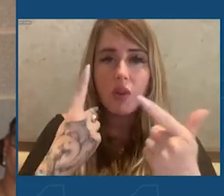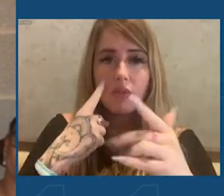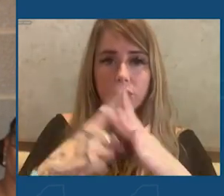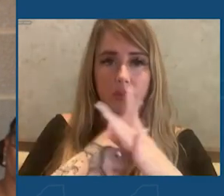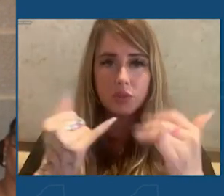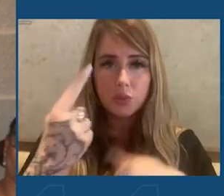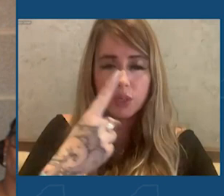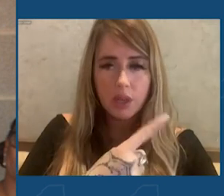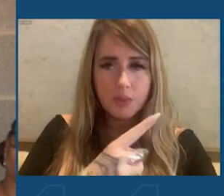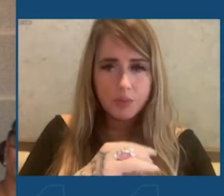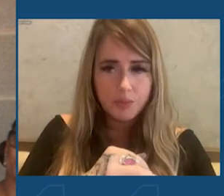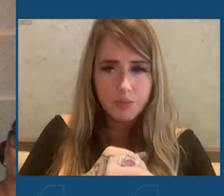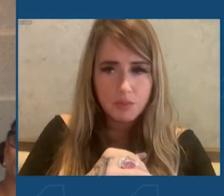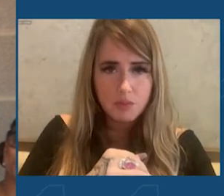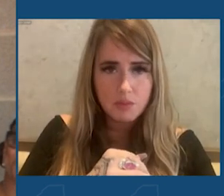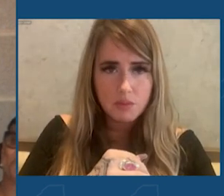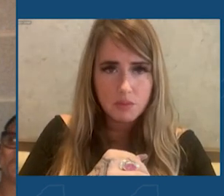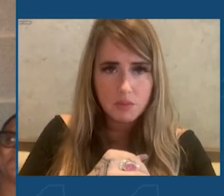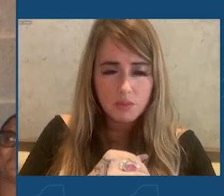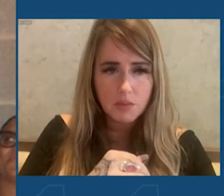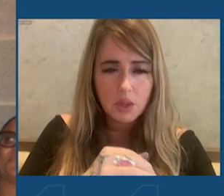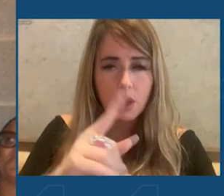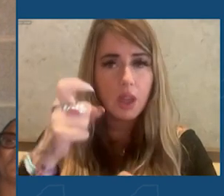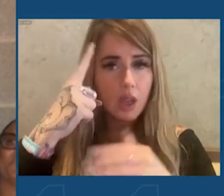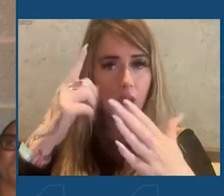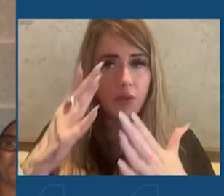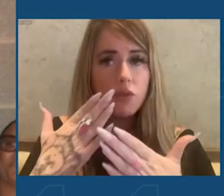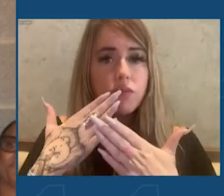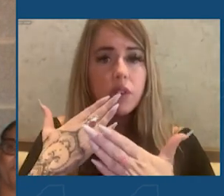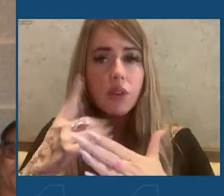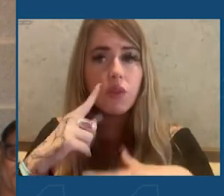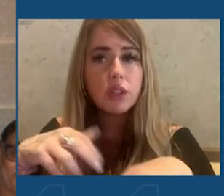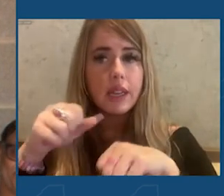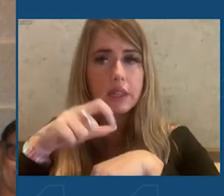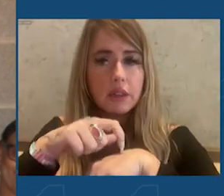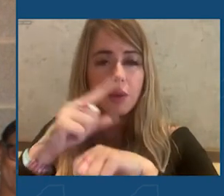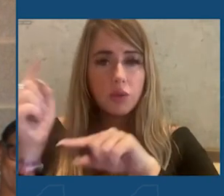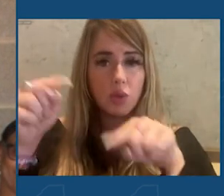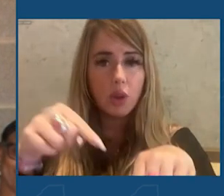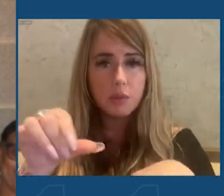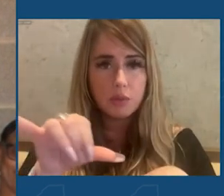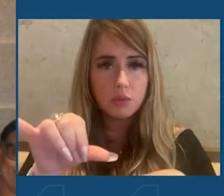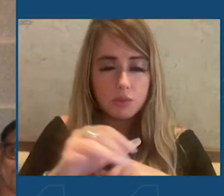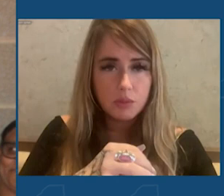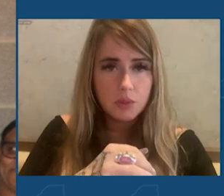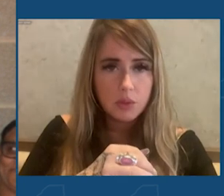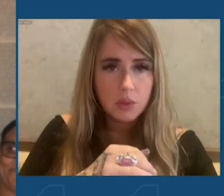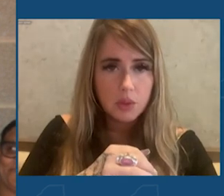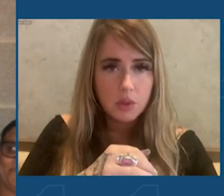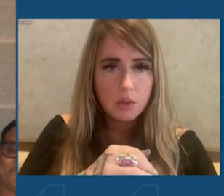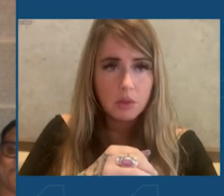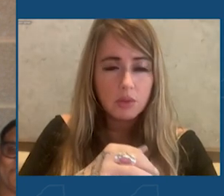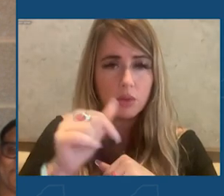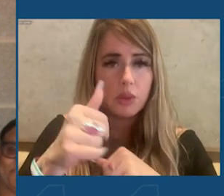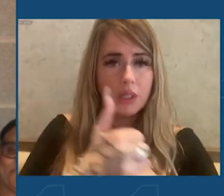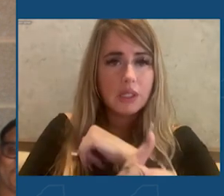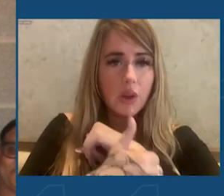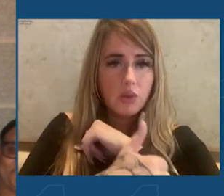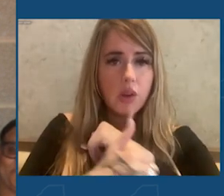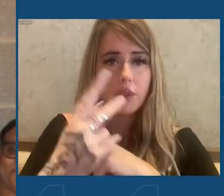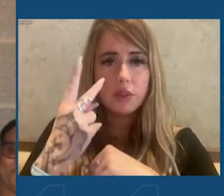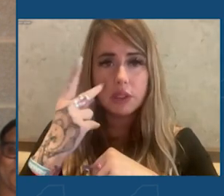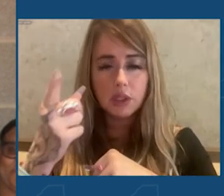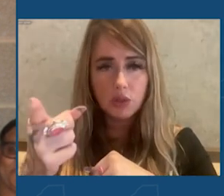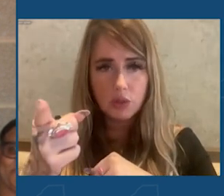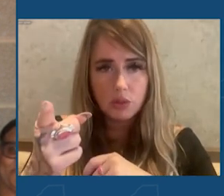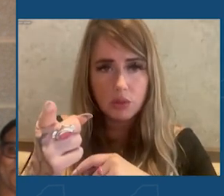you for allowing us to be here. Madam Governor, thank you for taking the time to come to upstate New York to Seneca County, and I've seen you on the canal many